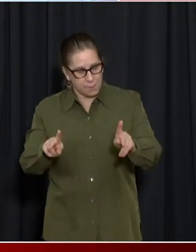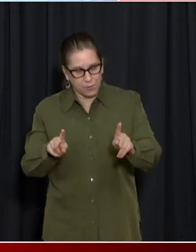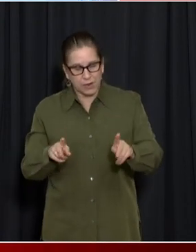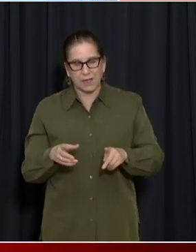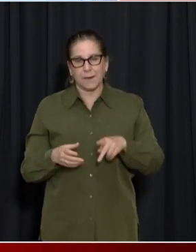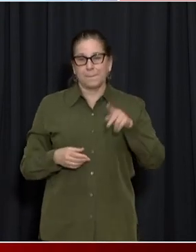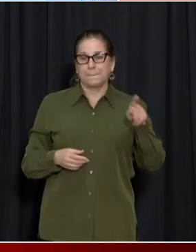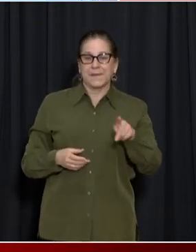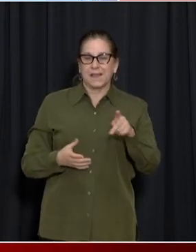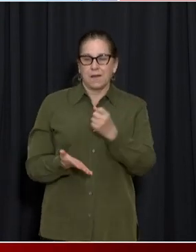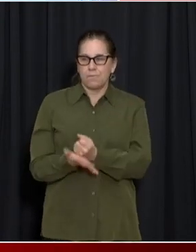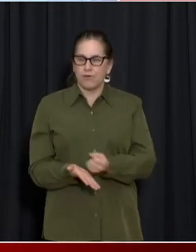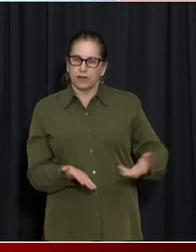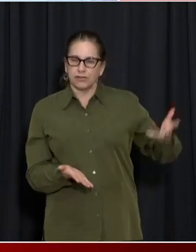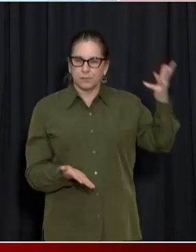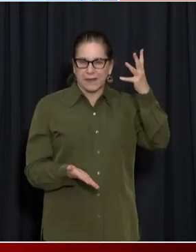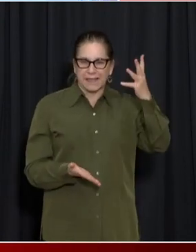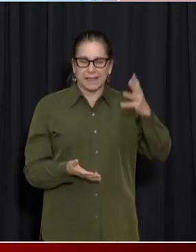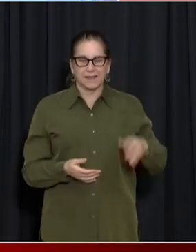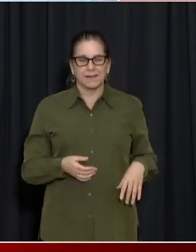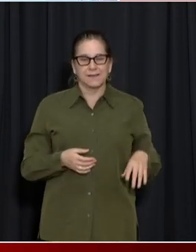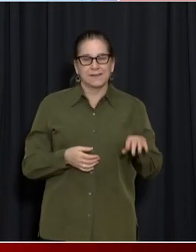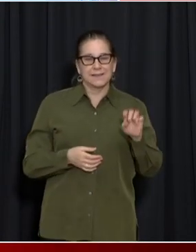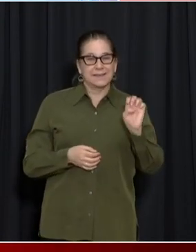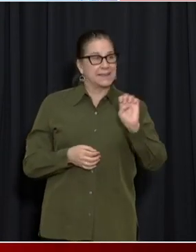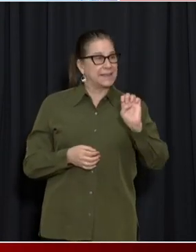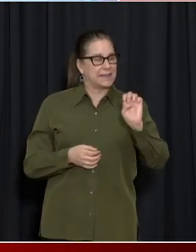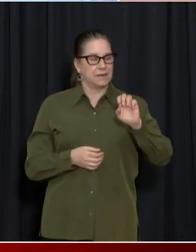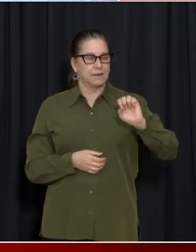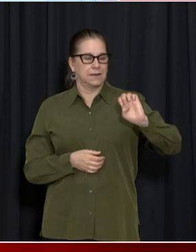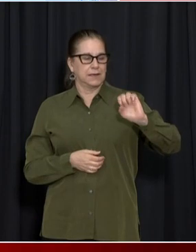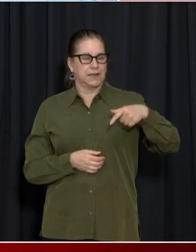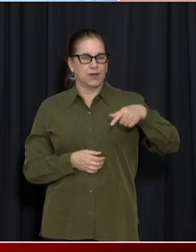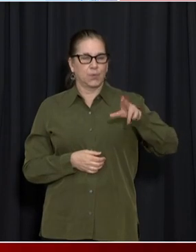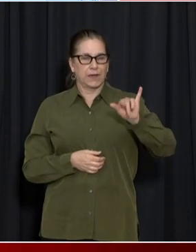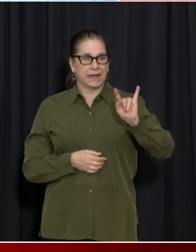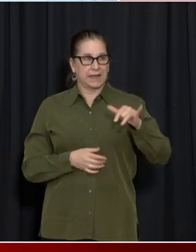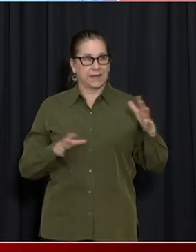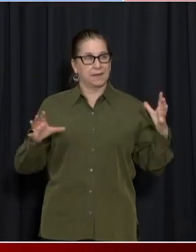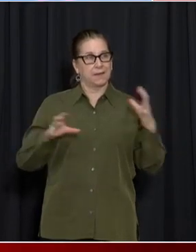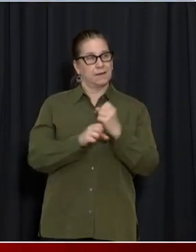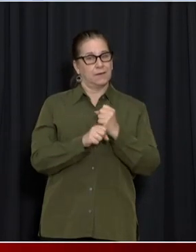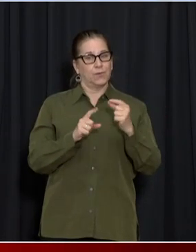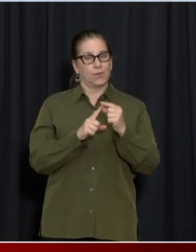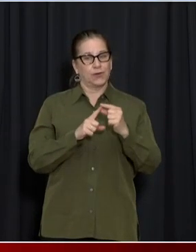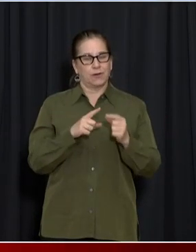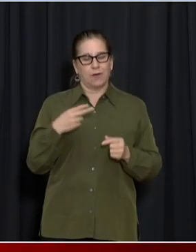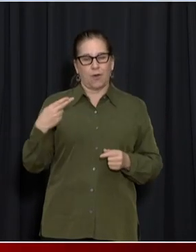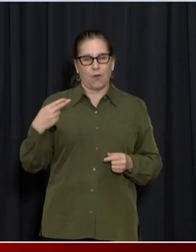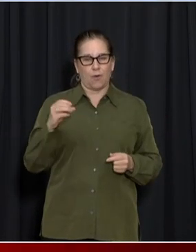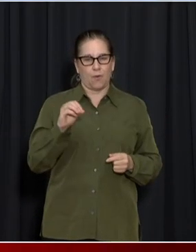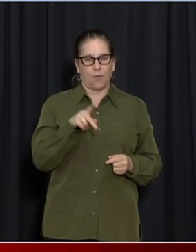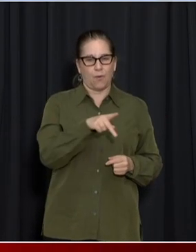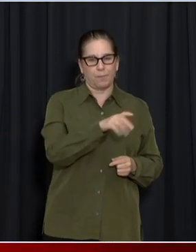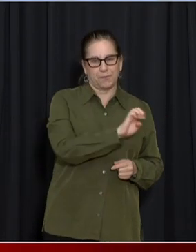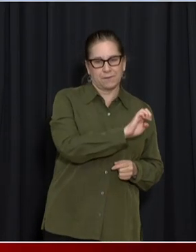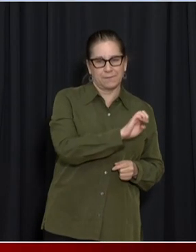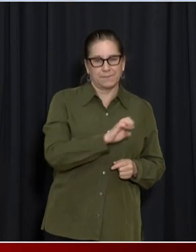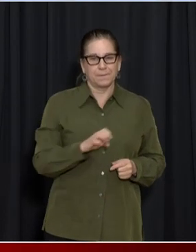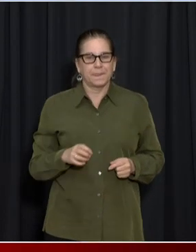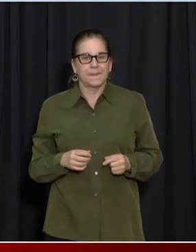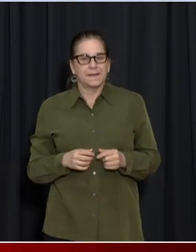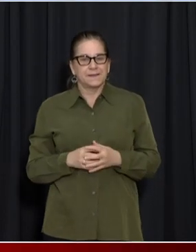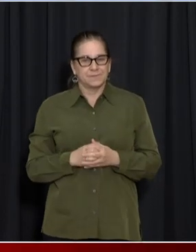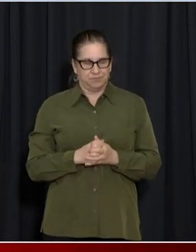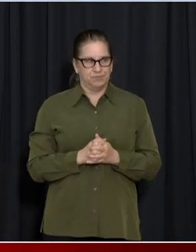of the dimensions of our consideration and deliberation on the advisory group's recommendations. From collaborating